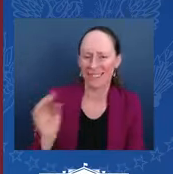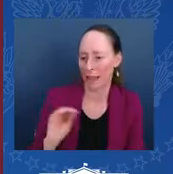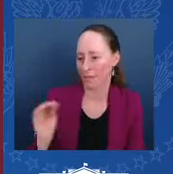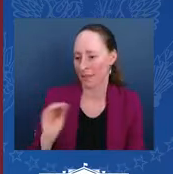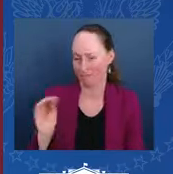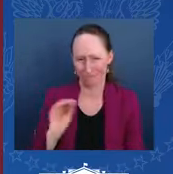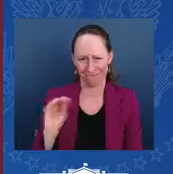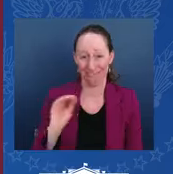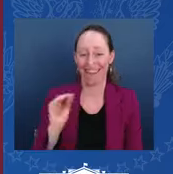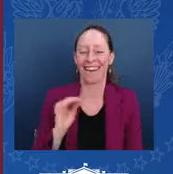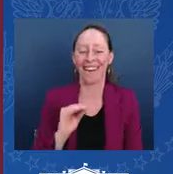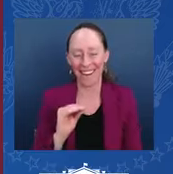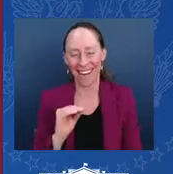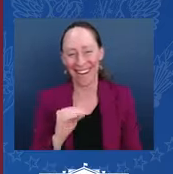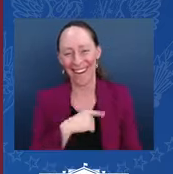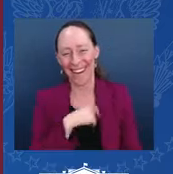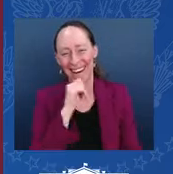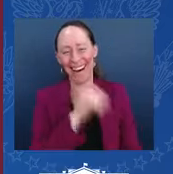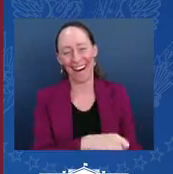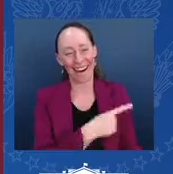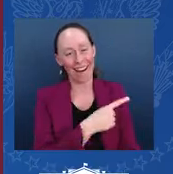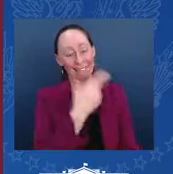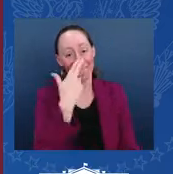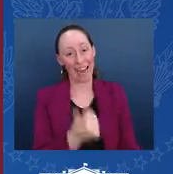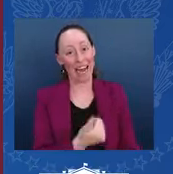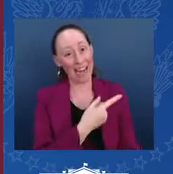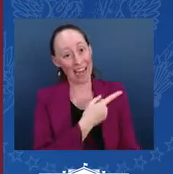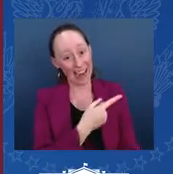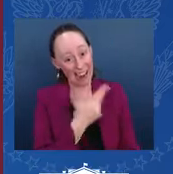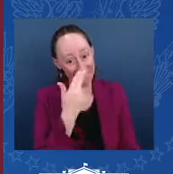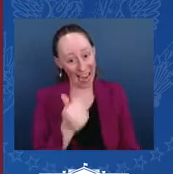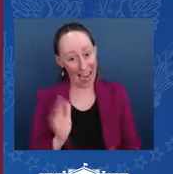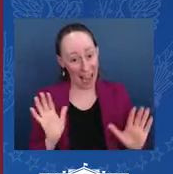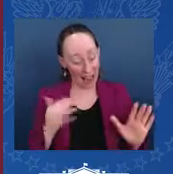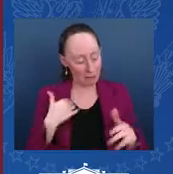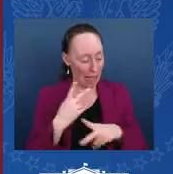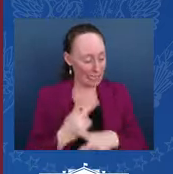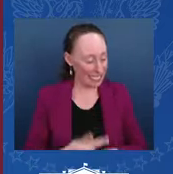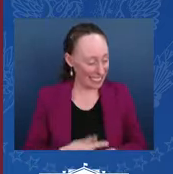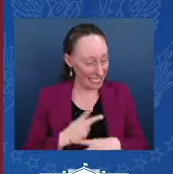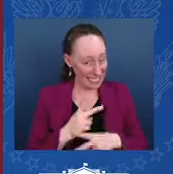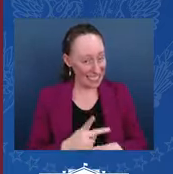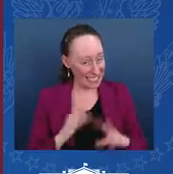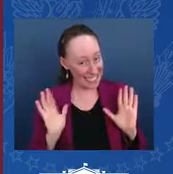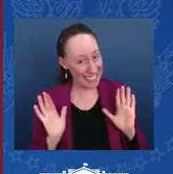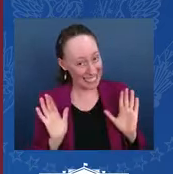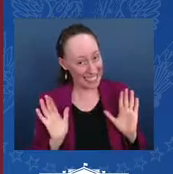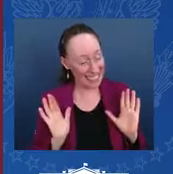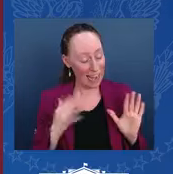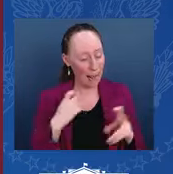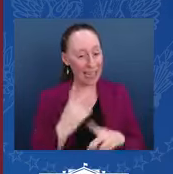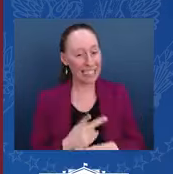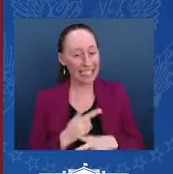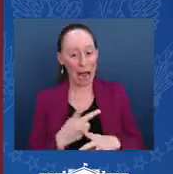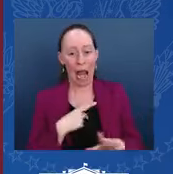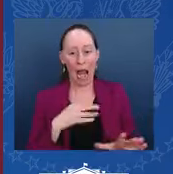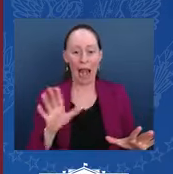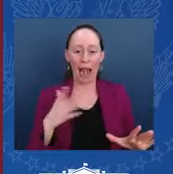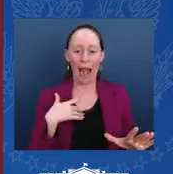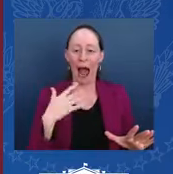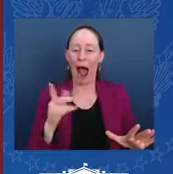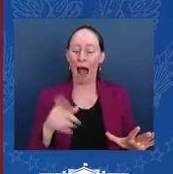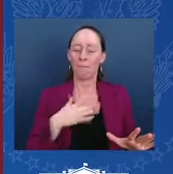I'm trying to be a very good fella. I'm not letting my Irish get the best of me. But my predecessor,